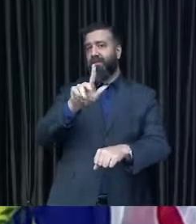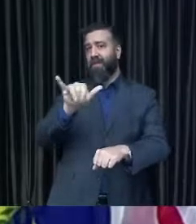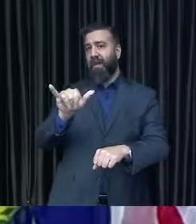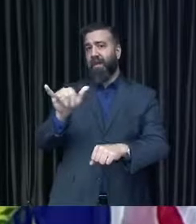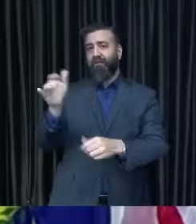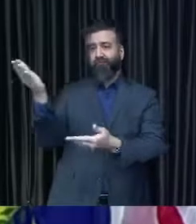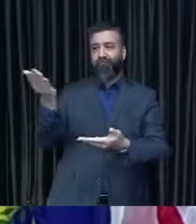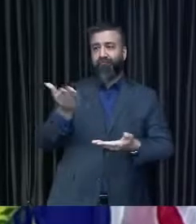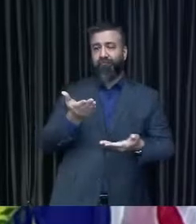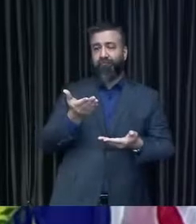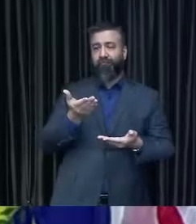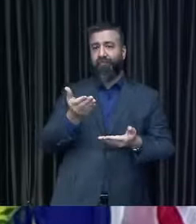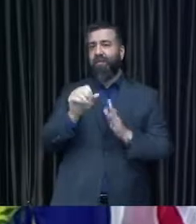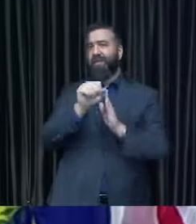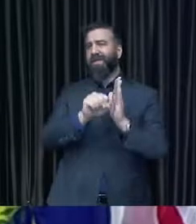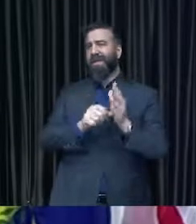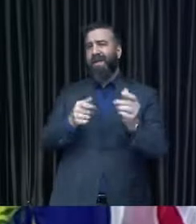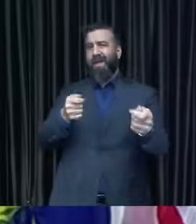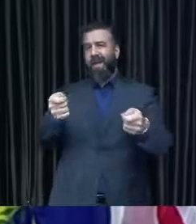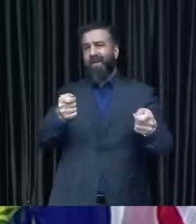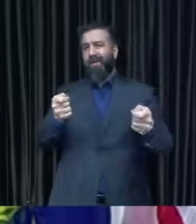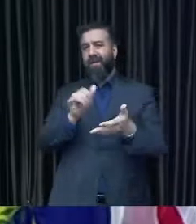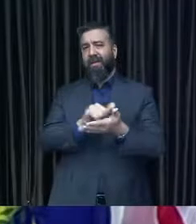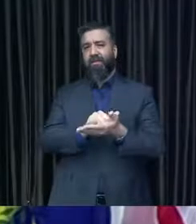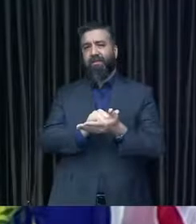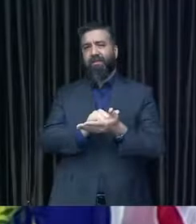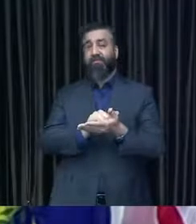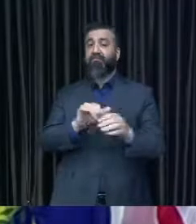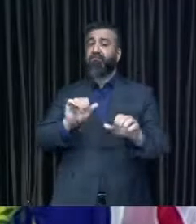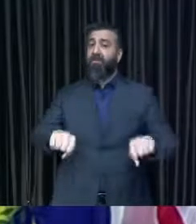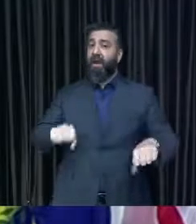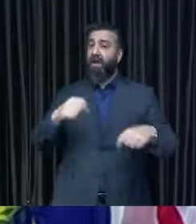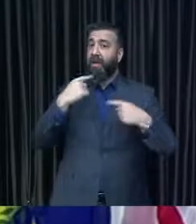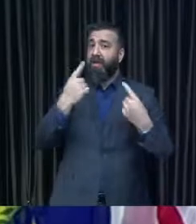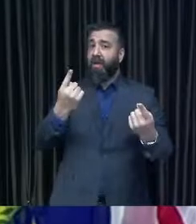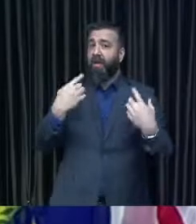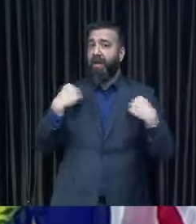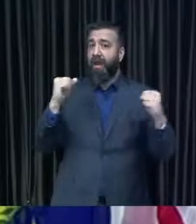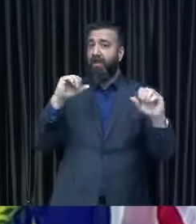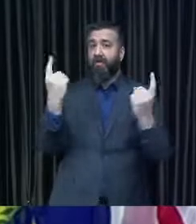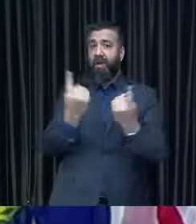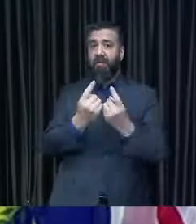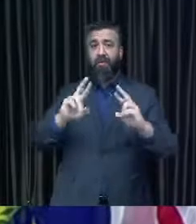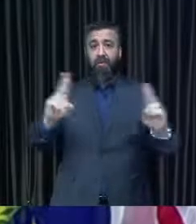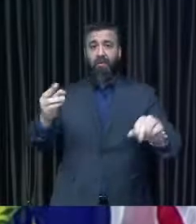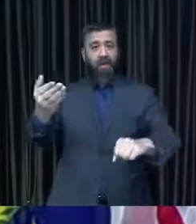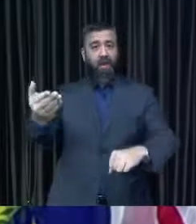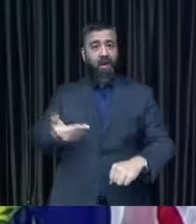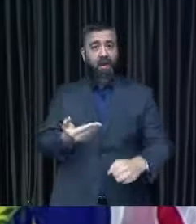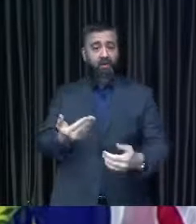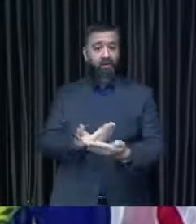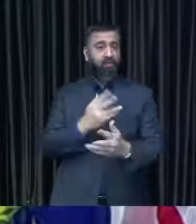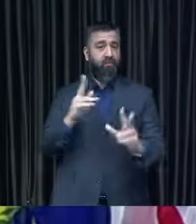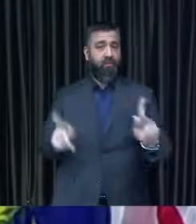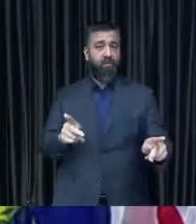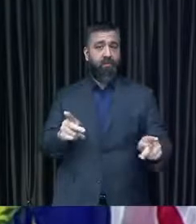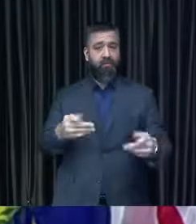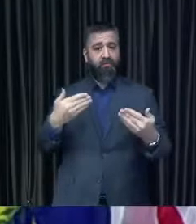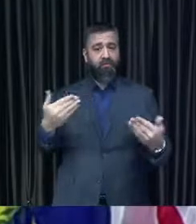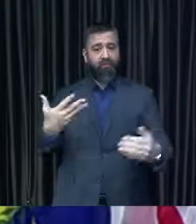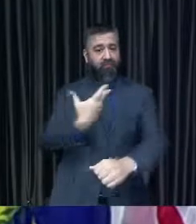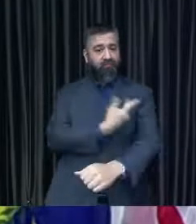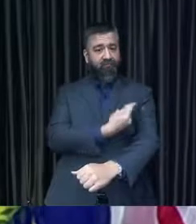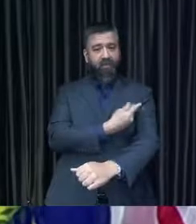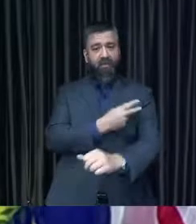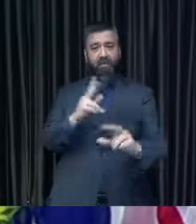state. I can tell you that our health department is ready to increase vaccination staffing as more doses become available.